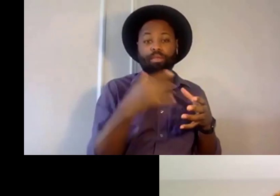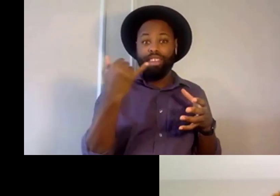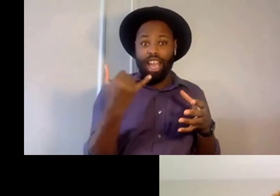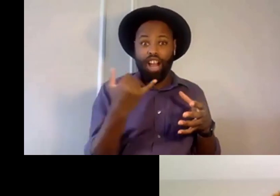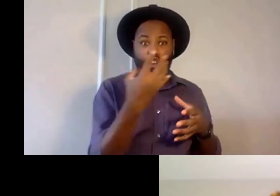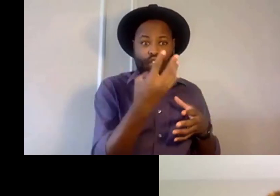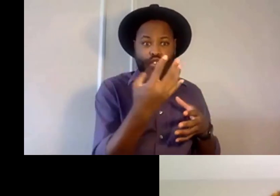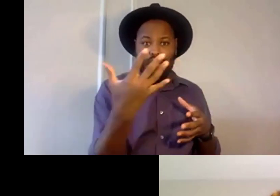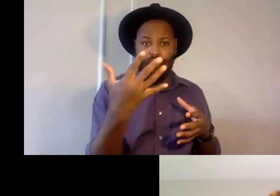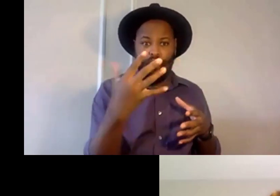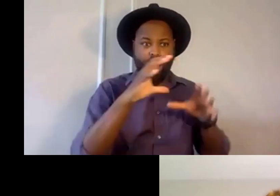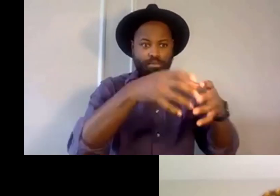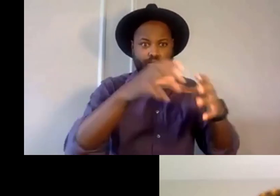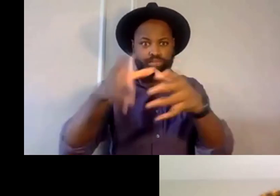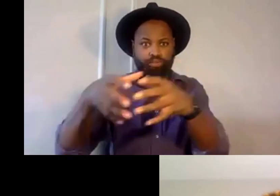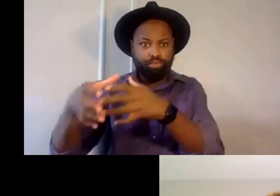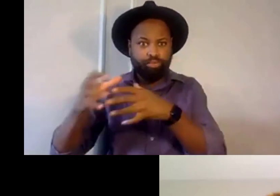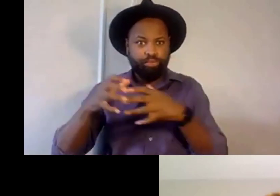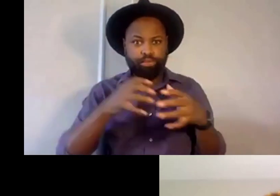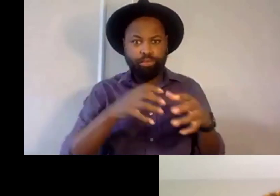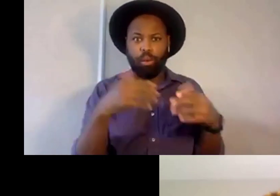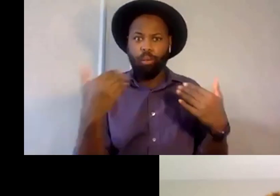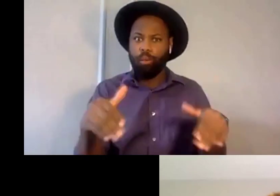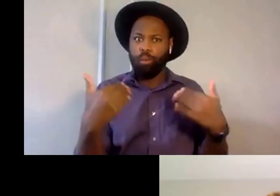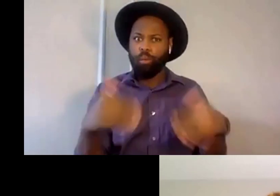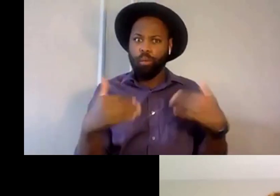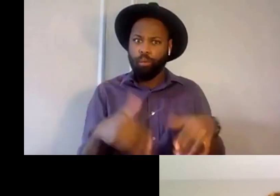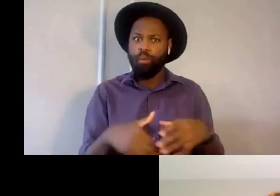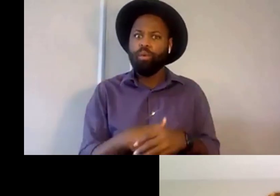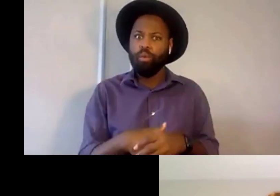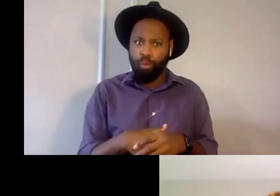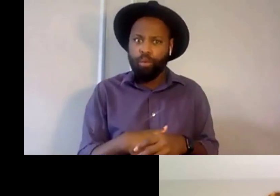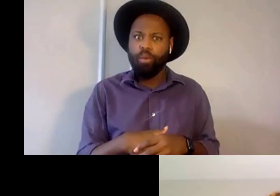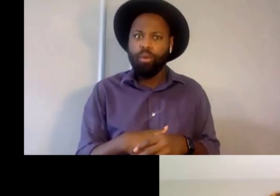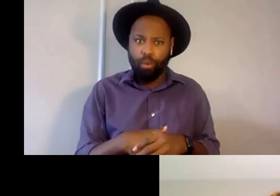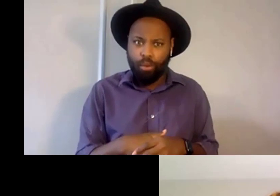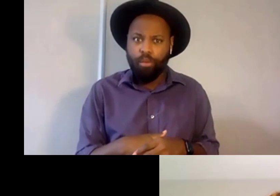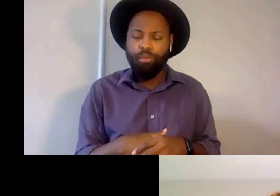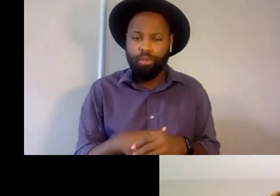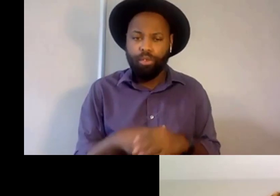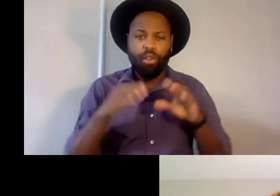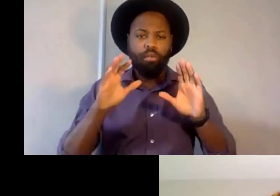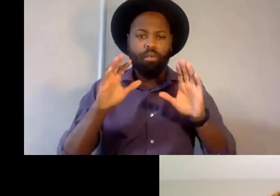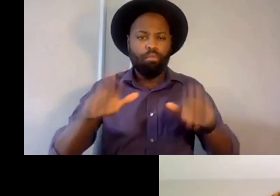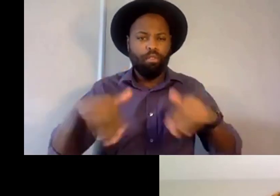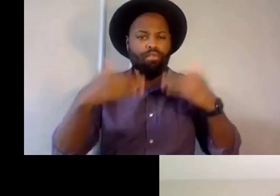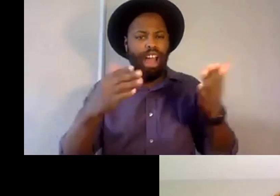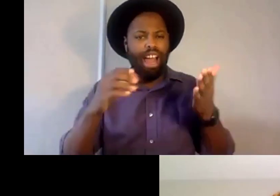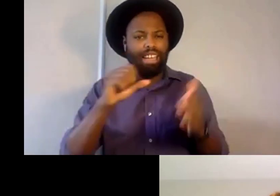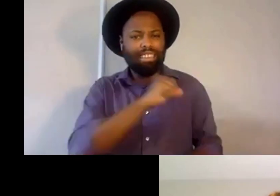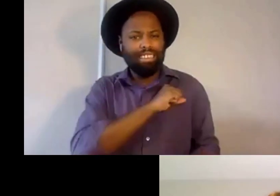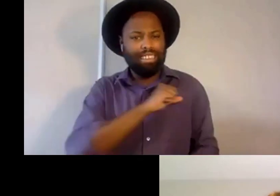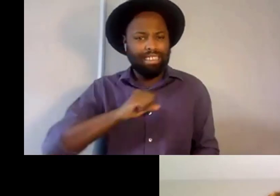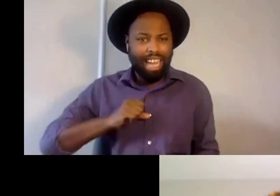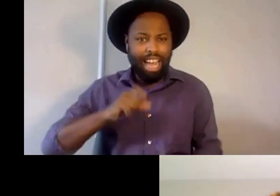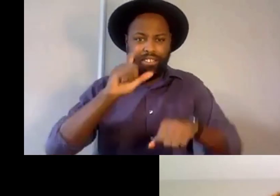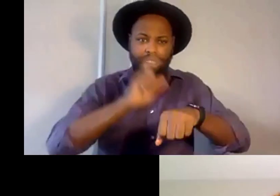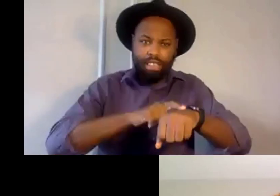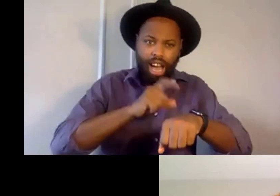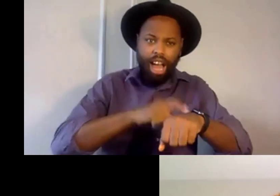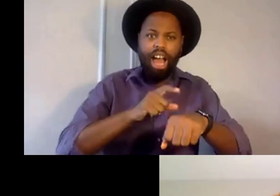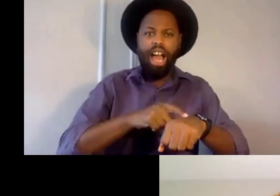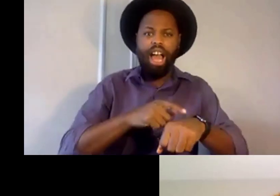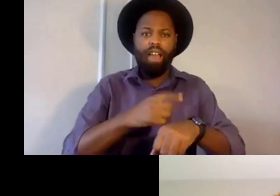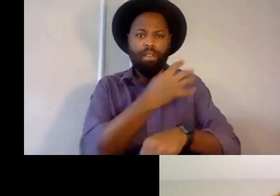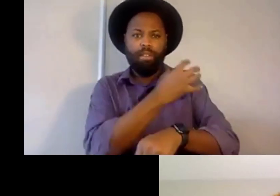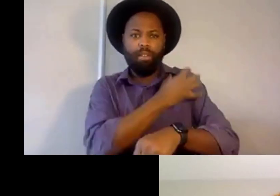working groups working on different aspects of it. So I think, giving staff the time and also empowering them